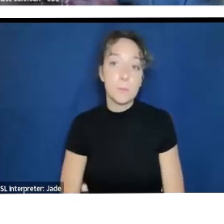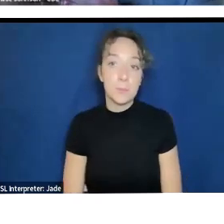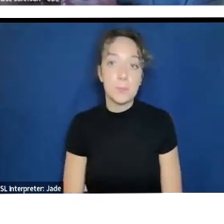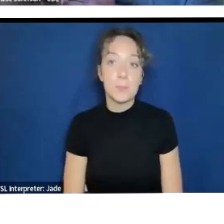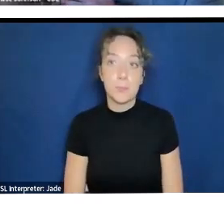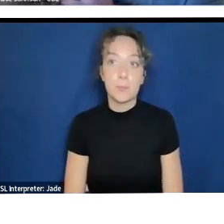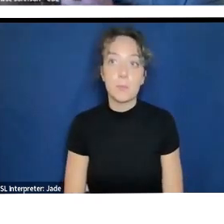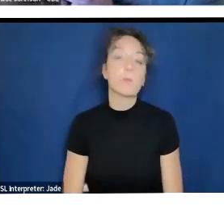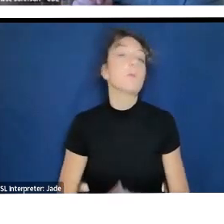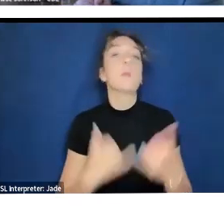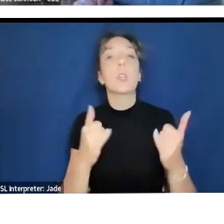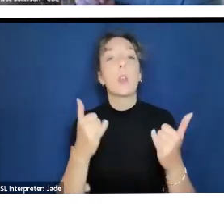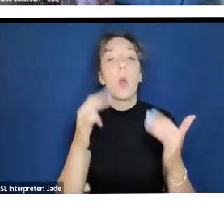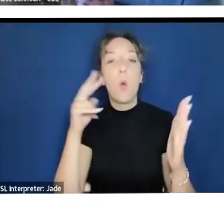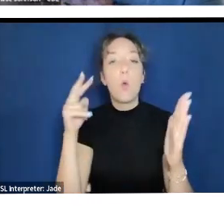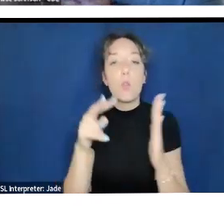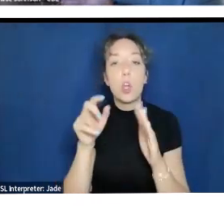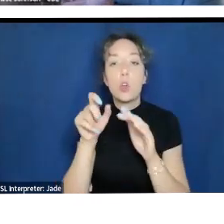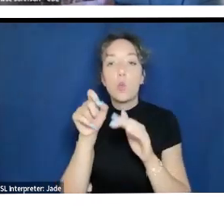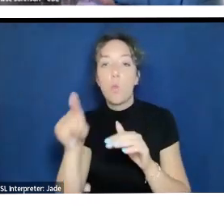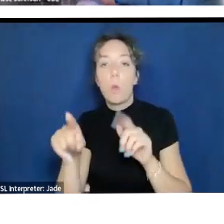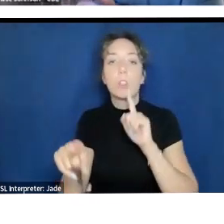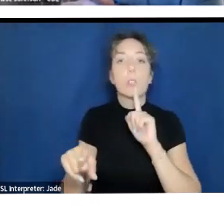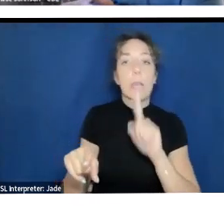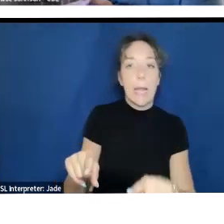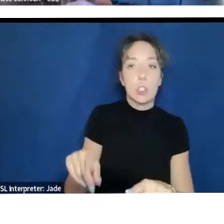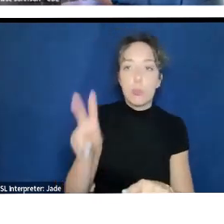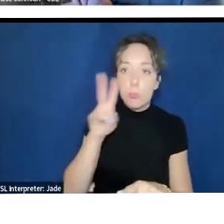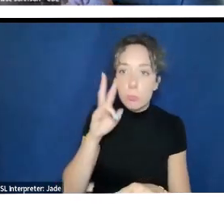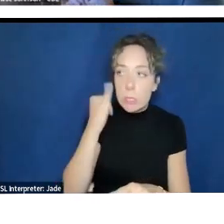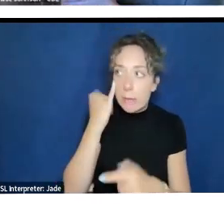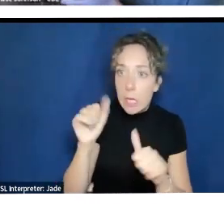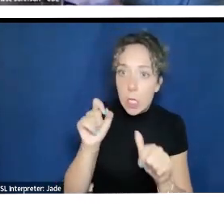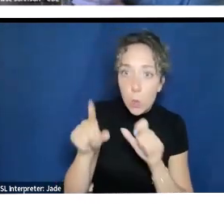Let's take a look in the Q&A and see if there are any questions.